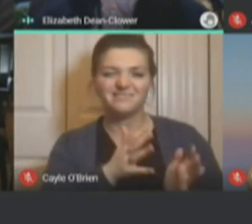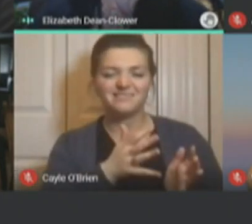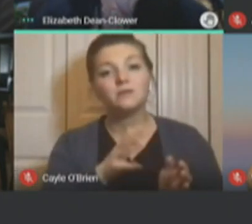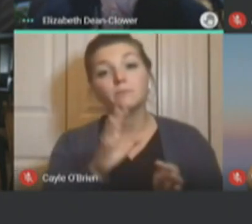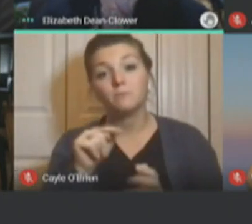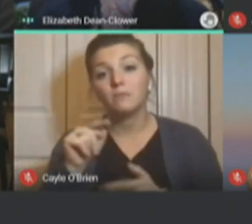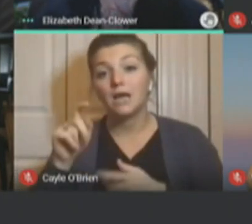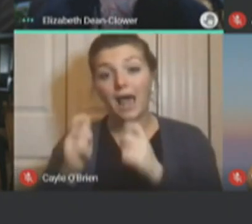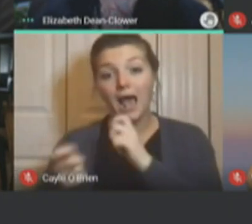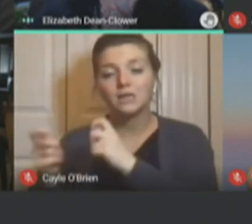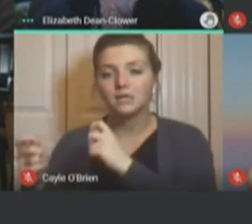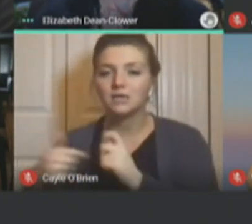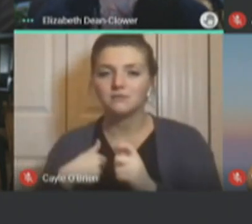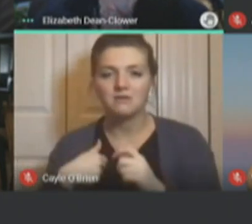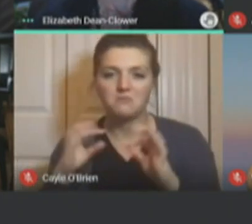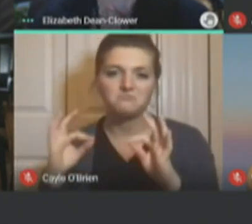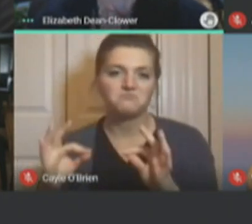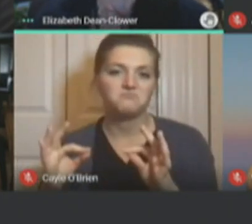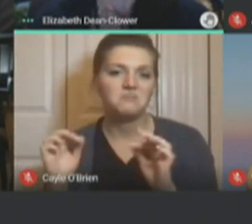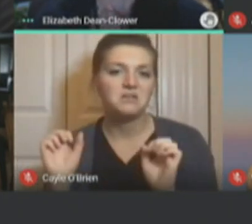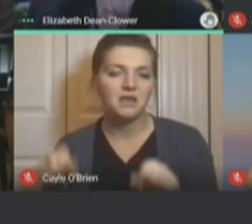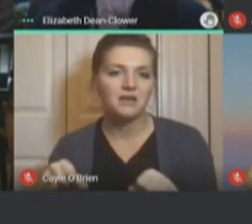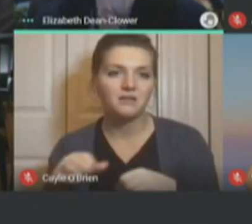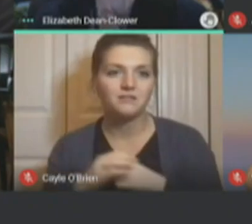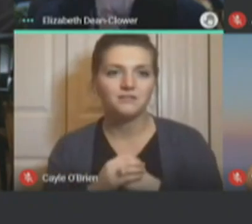doing that among the many things you're doing.